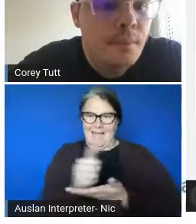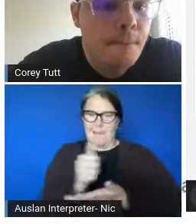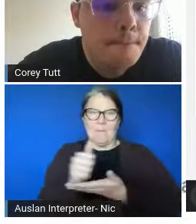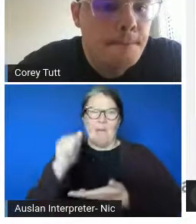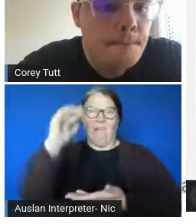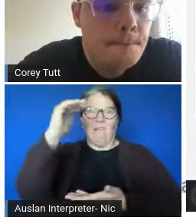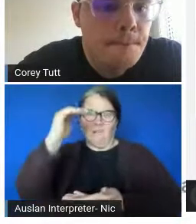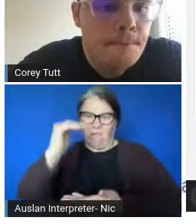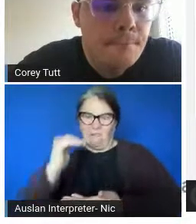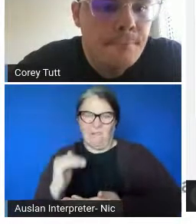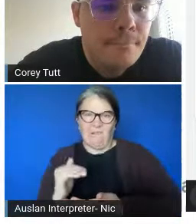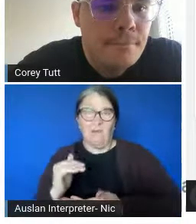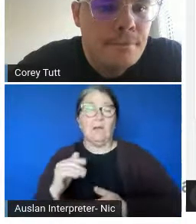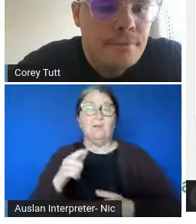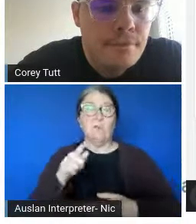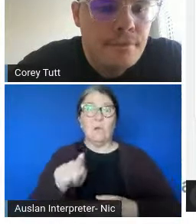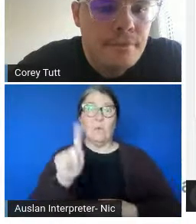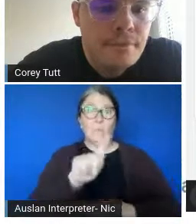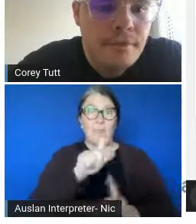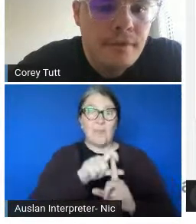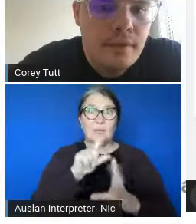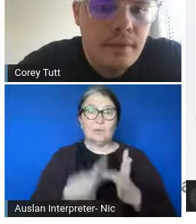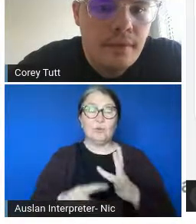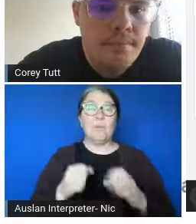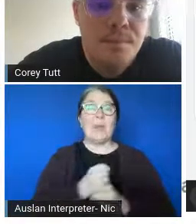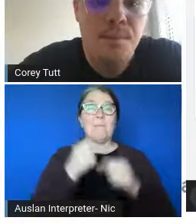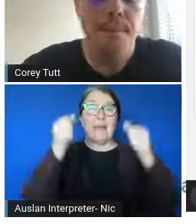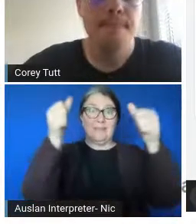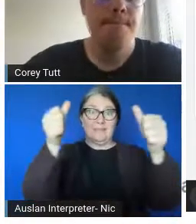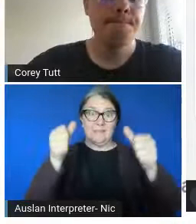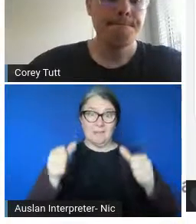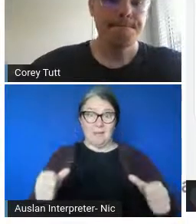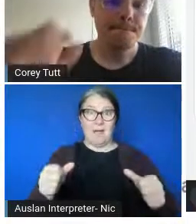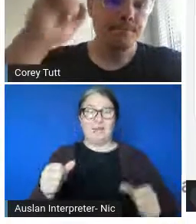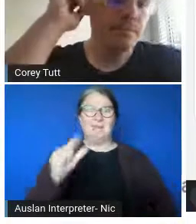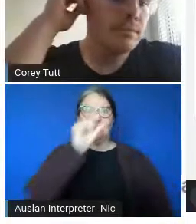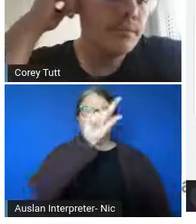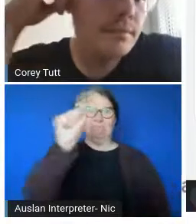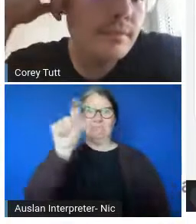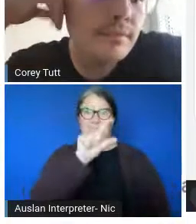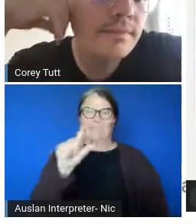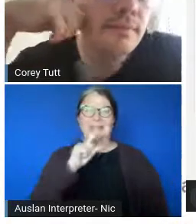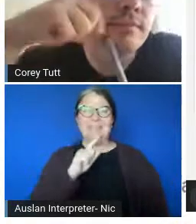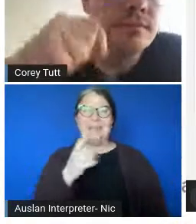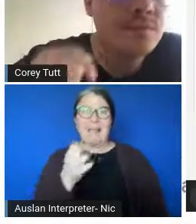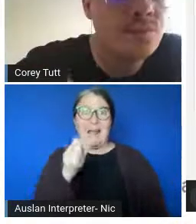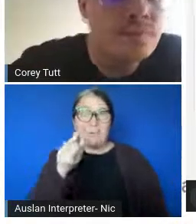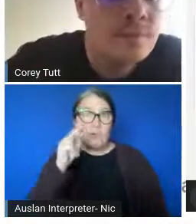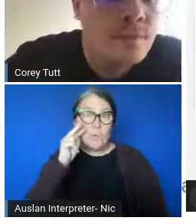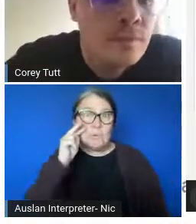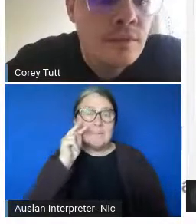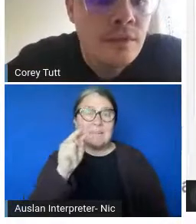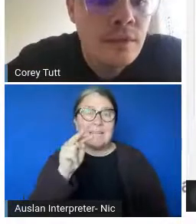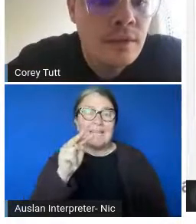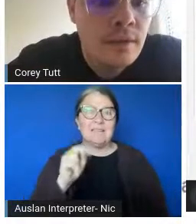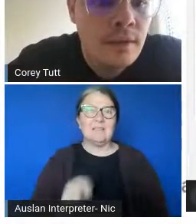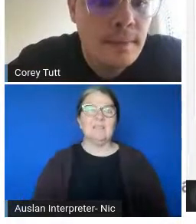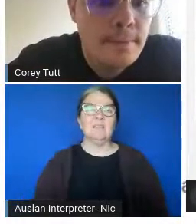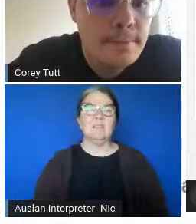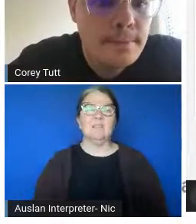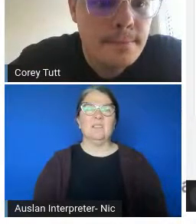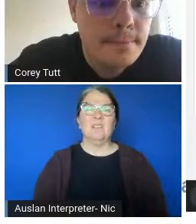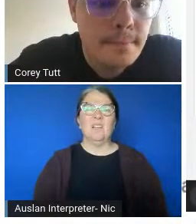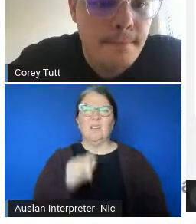you seen, and it was actually not even counting the possums, it was counting the boggon moths. And what they discovered is